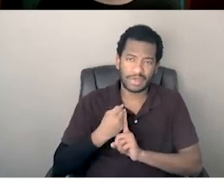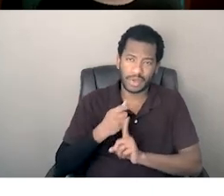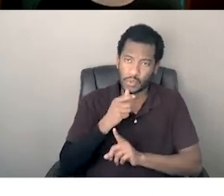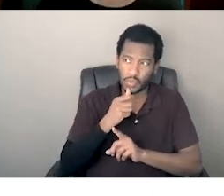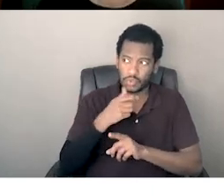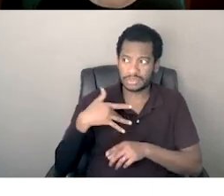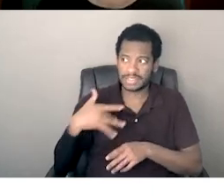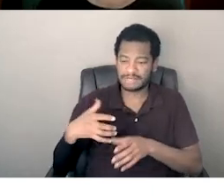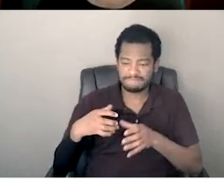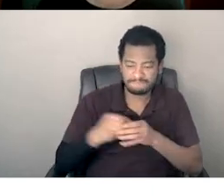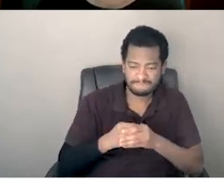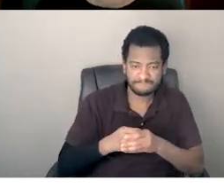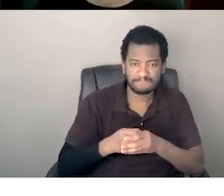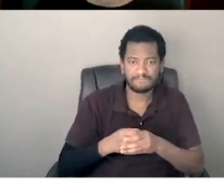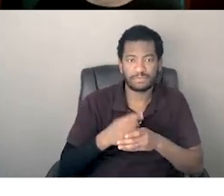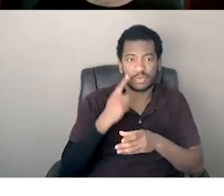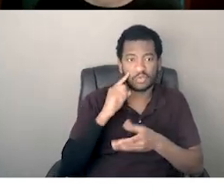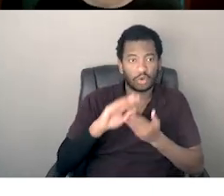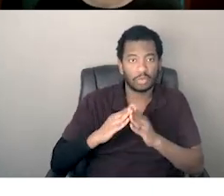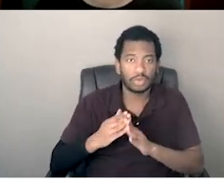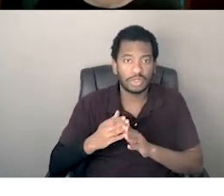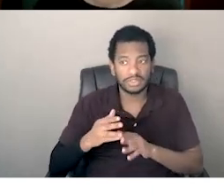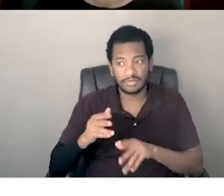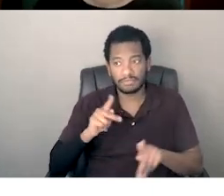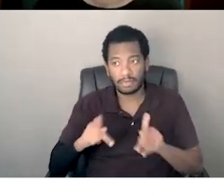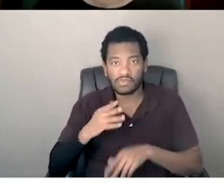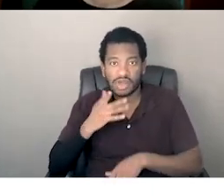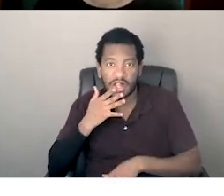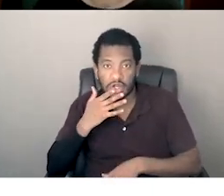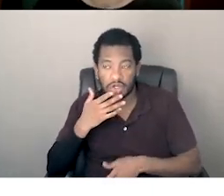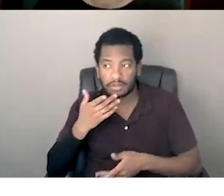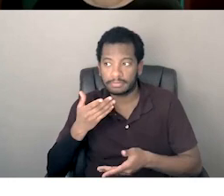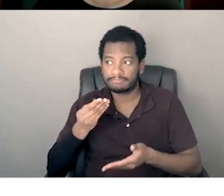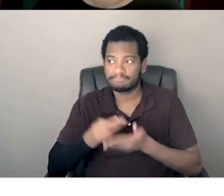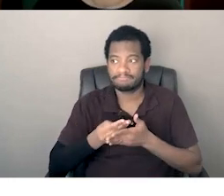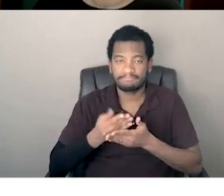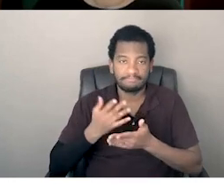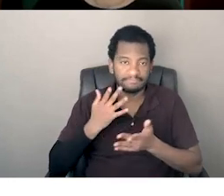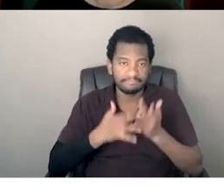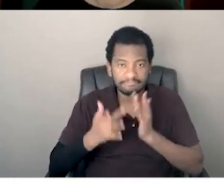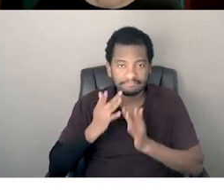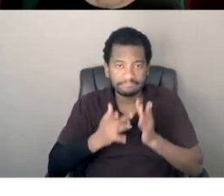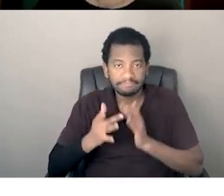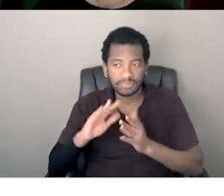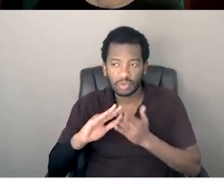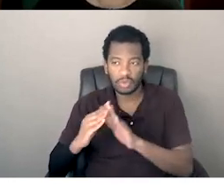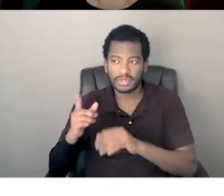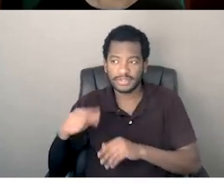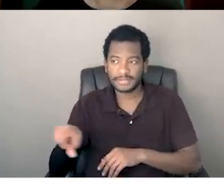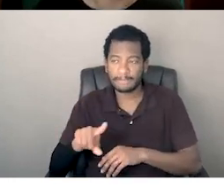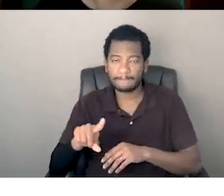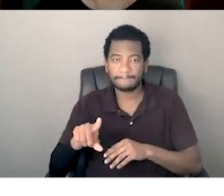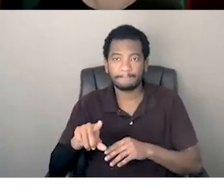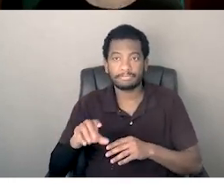concentrated in communities of color and low income communities. And so